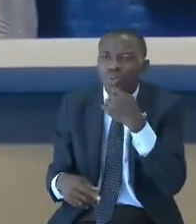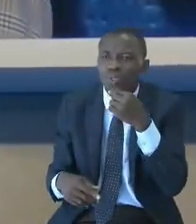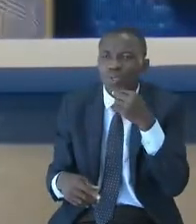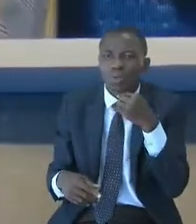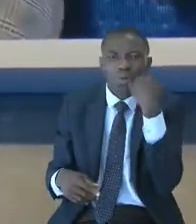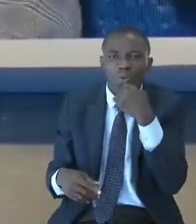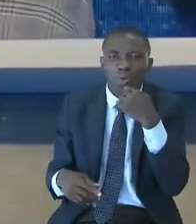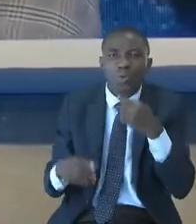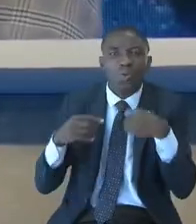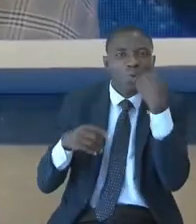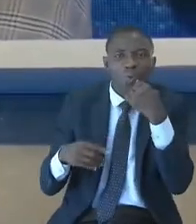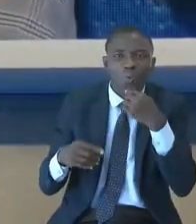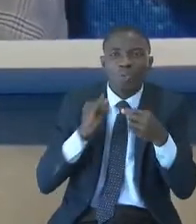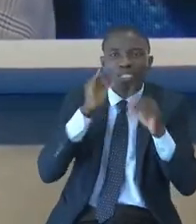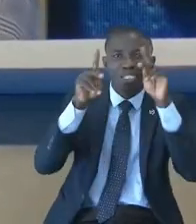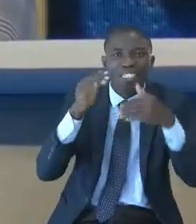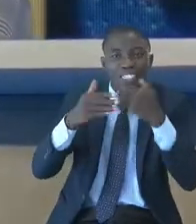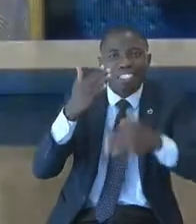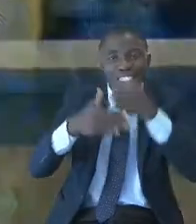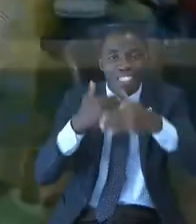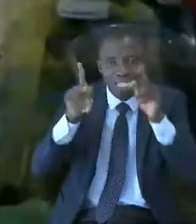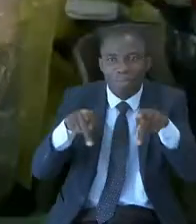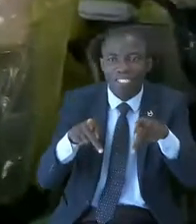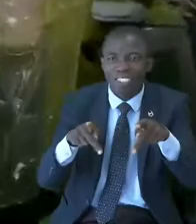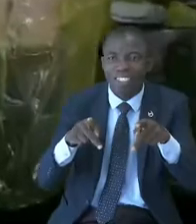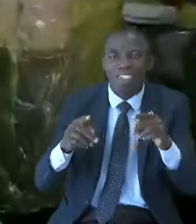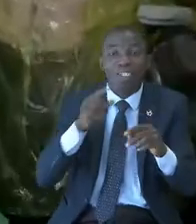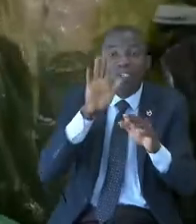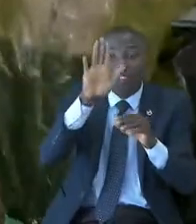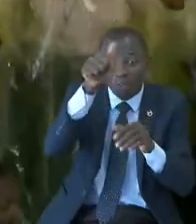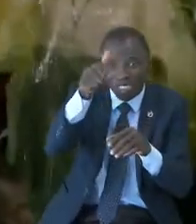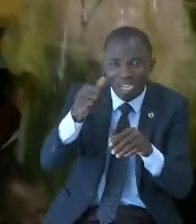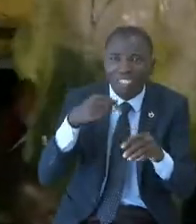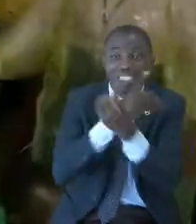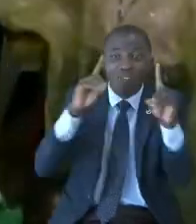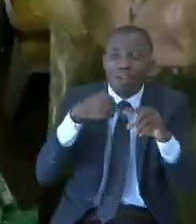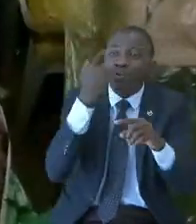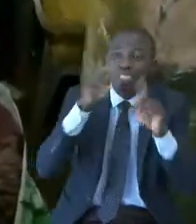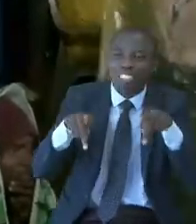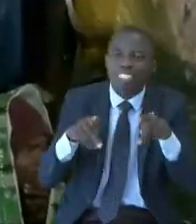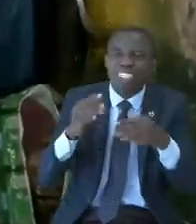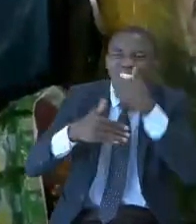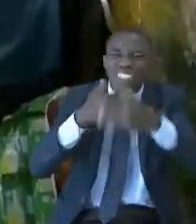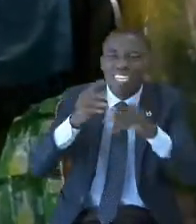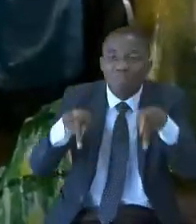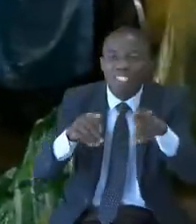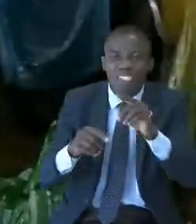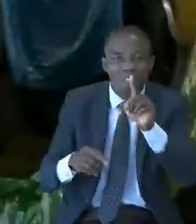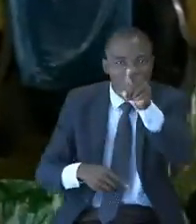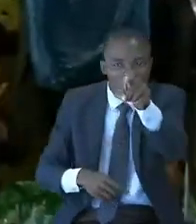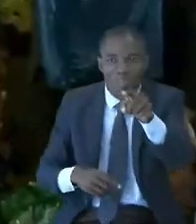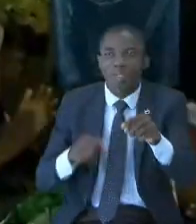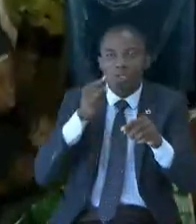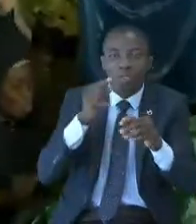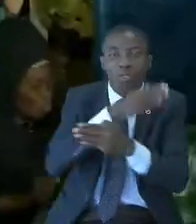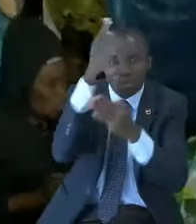Healing. I said, who is the next on the line? Deliverance. I said, who is the next on the line?